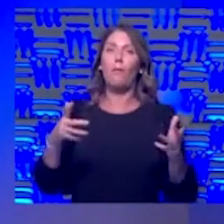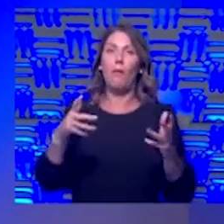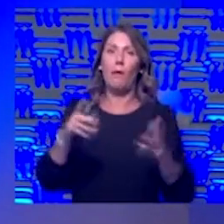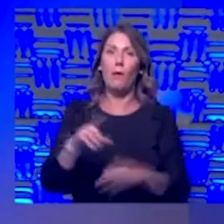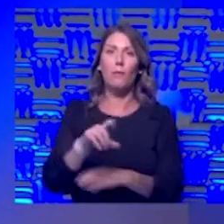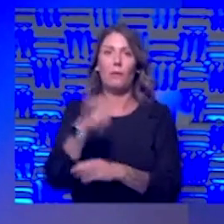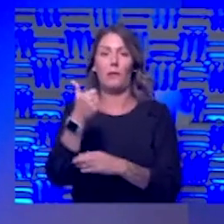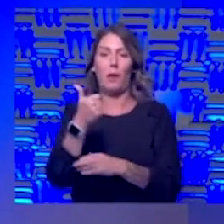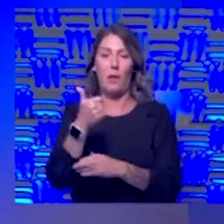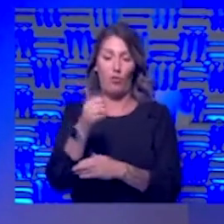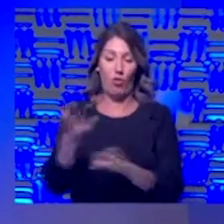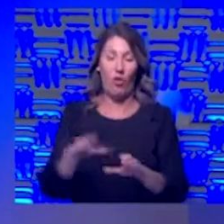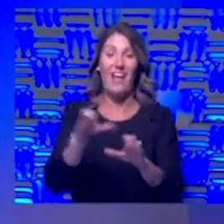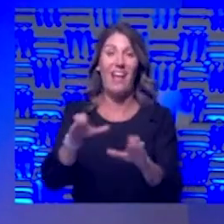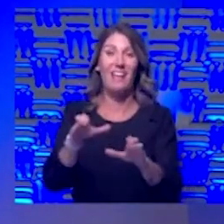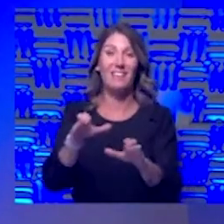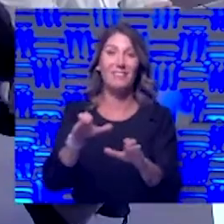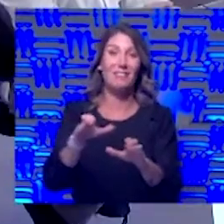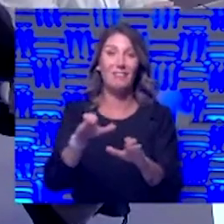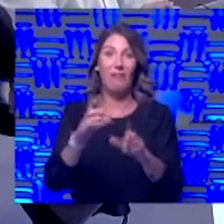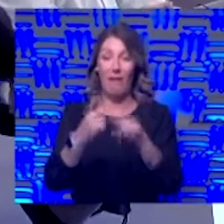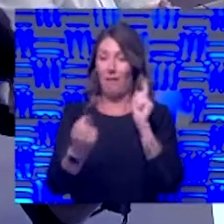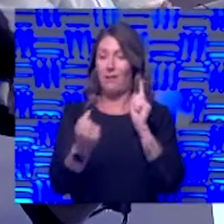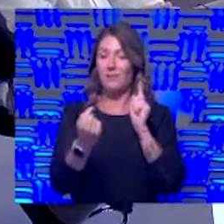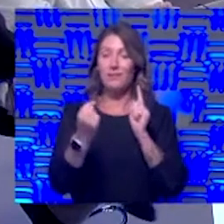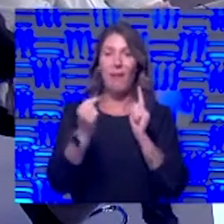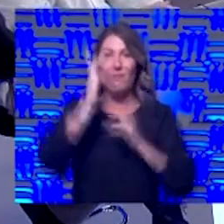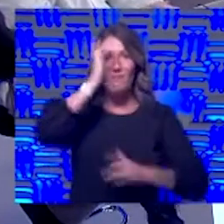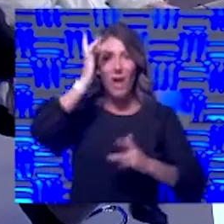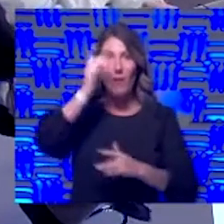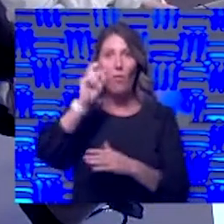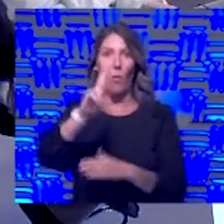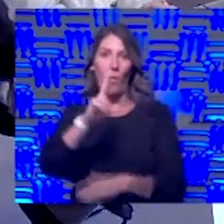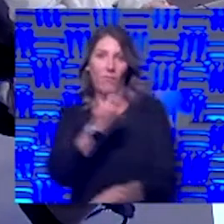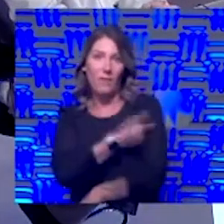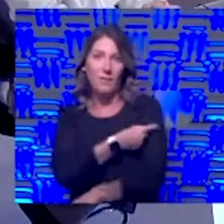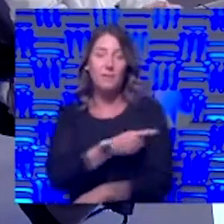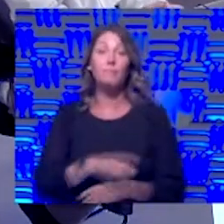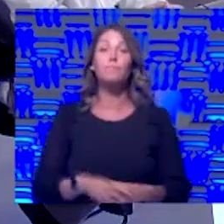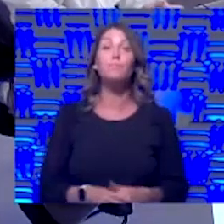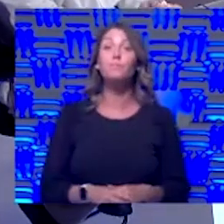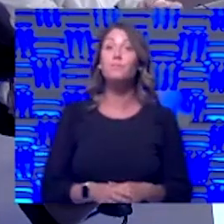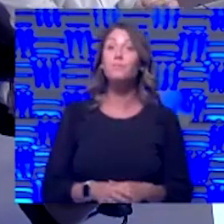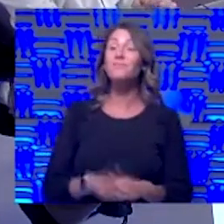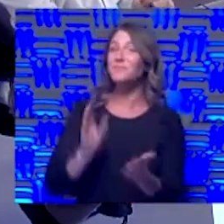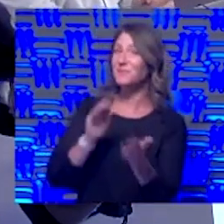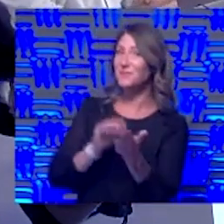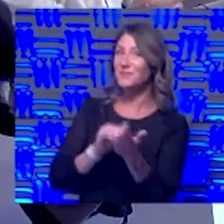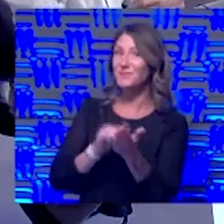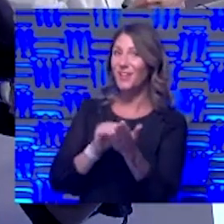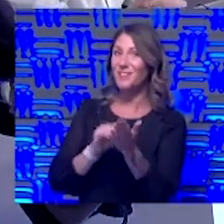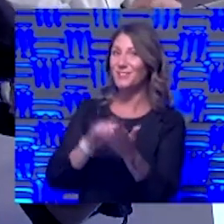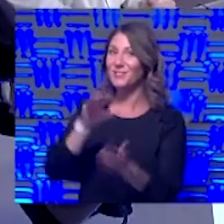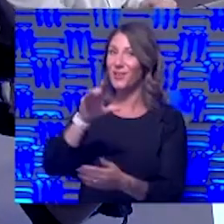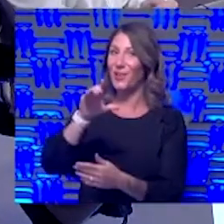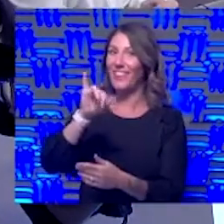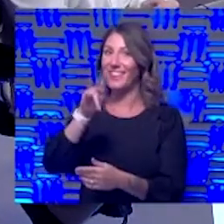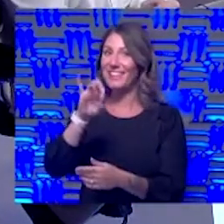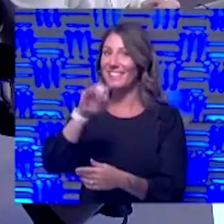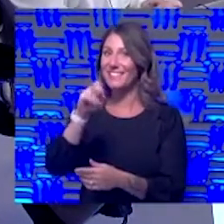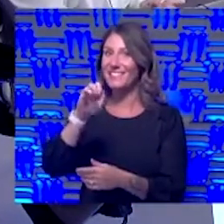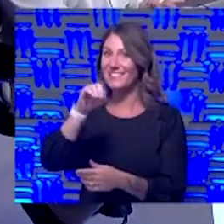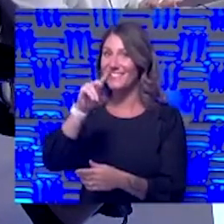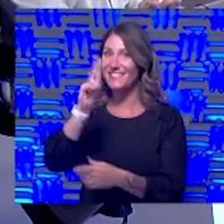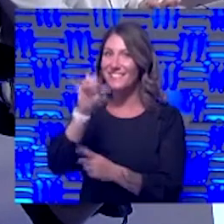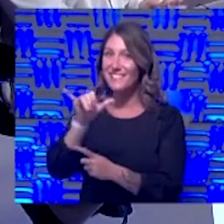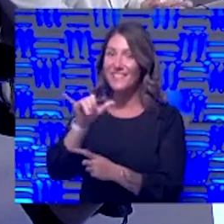active antiviral or a vaccine available. Or a combination of things like that available. So Dr. Yedlinsky, we're sitting over here. We could talk all day long about steroids and things of